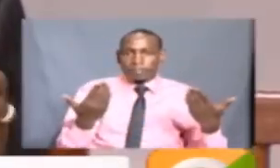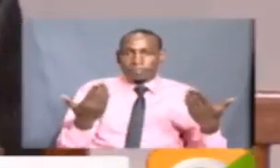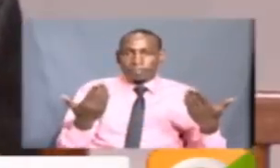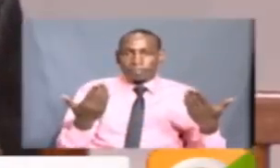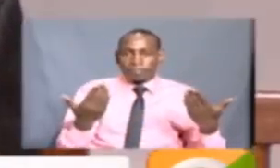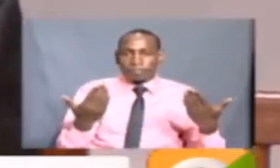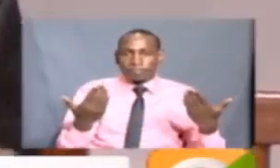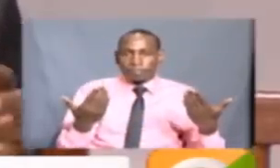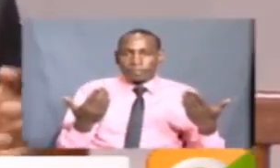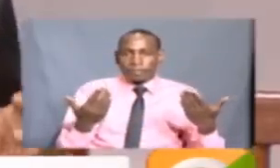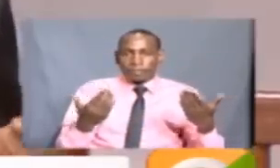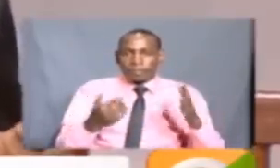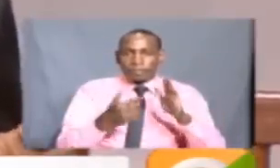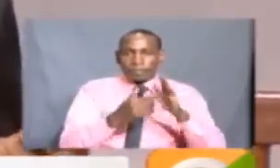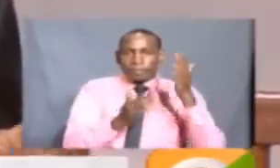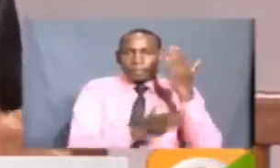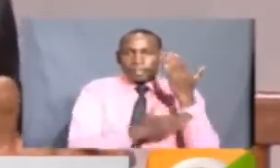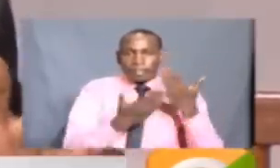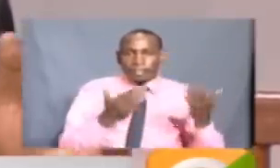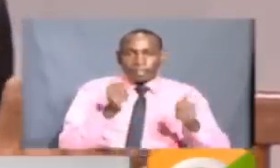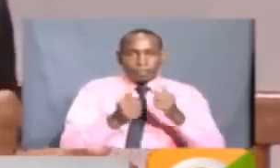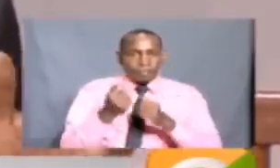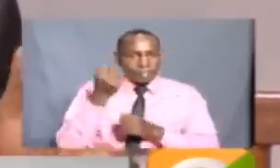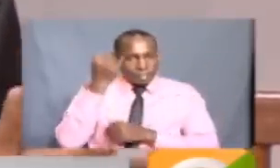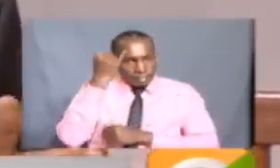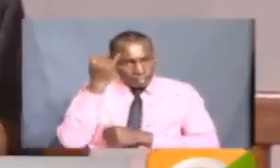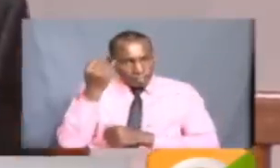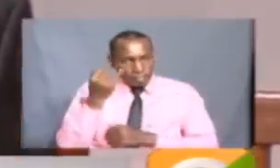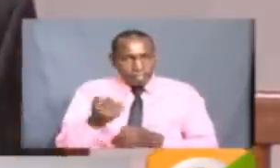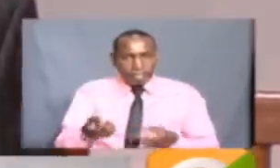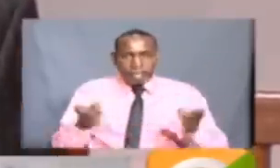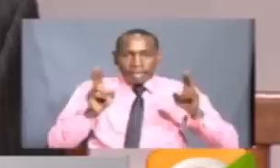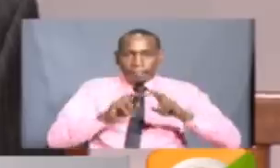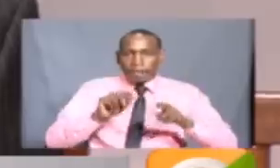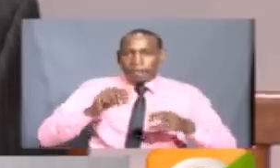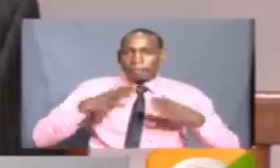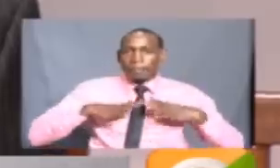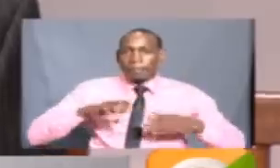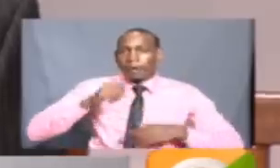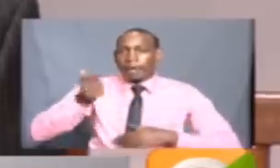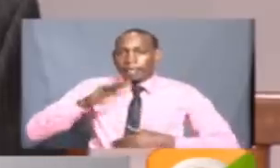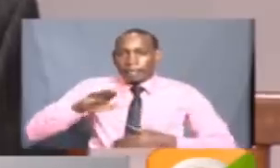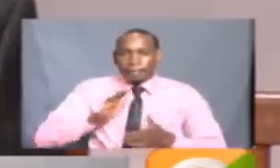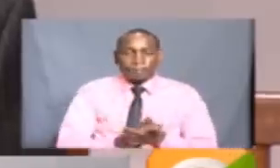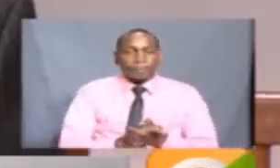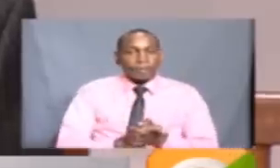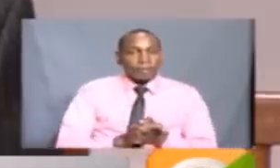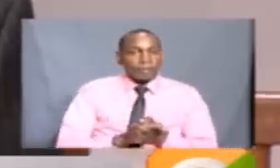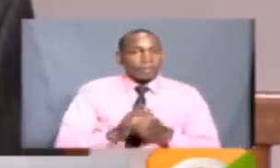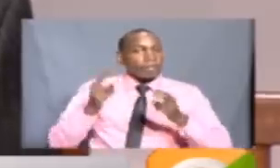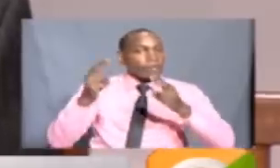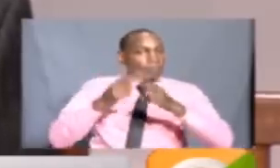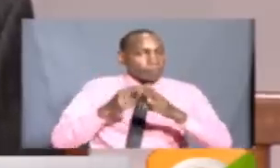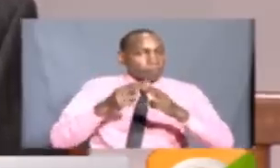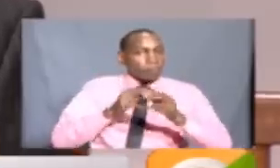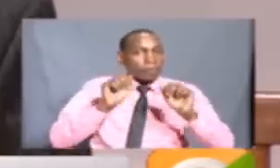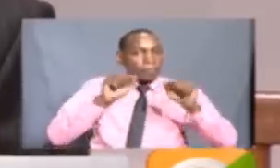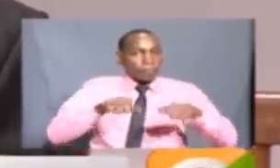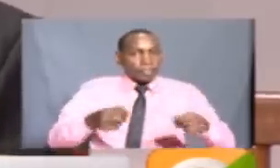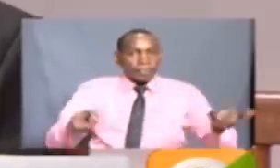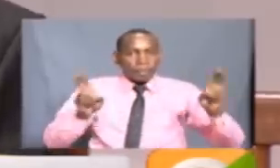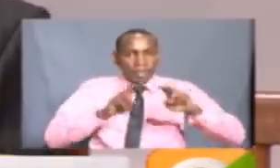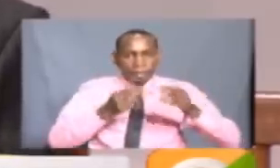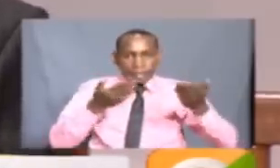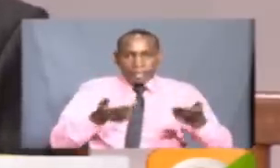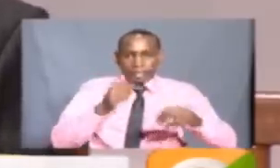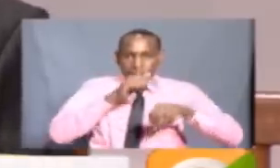bad things that we imagine happen to people elsewhere. Oh, well, the day is coming when they're going to happen here. But for the